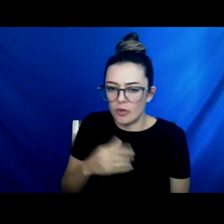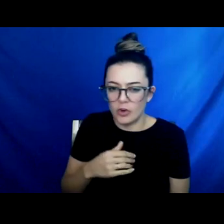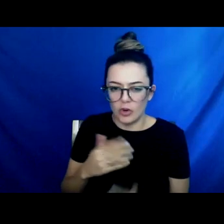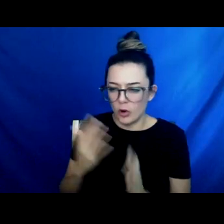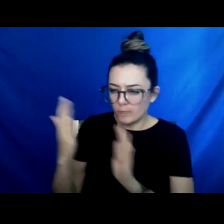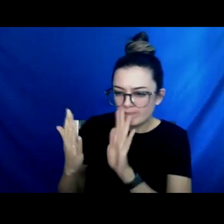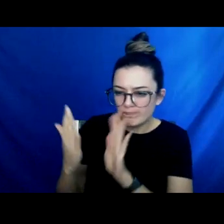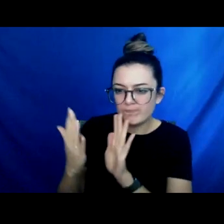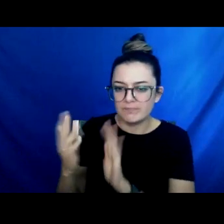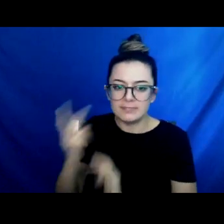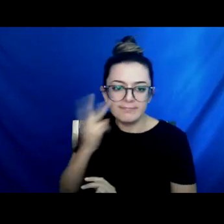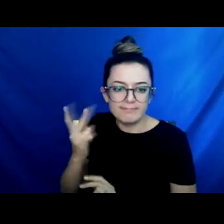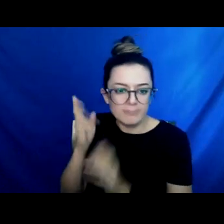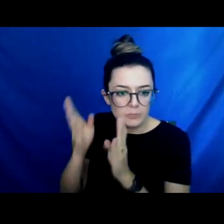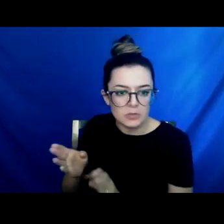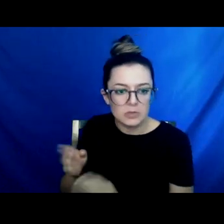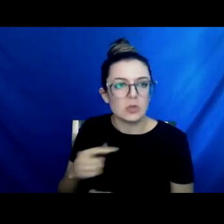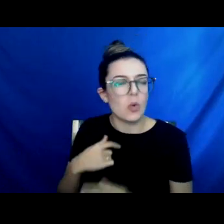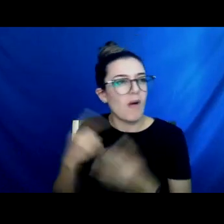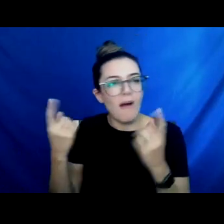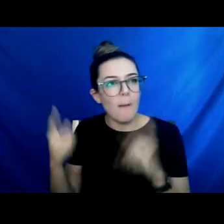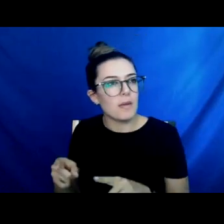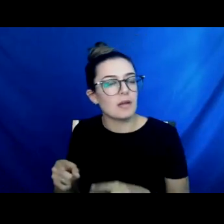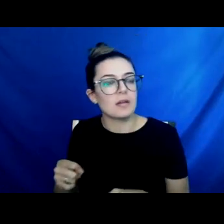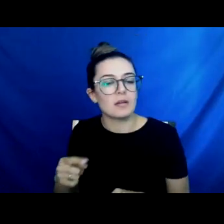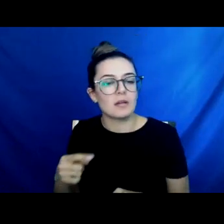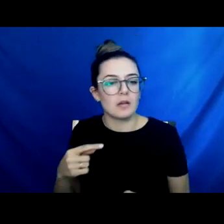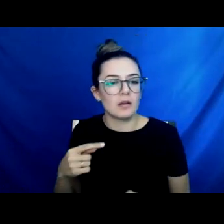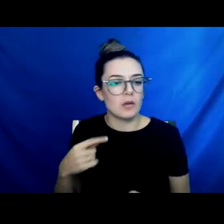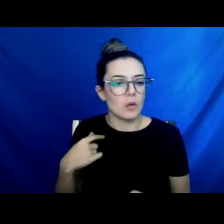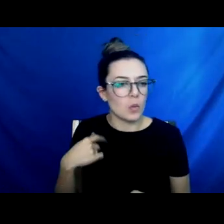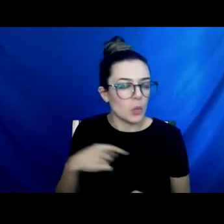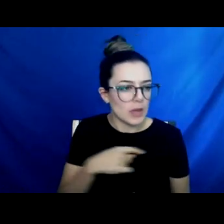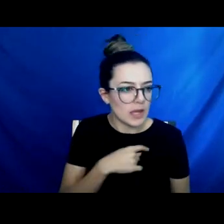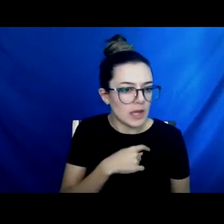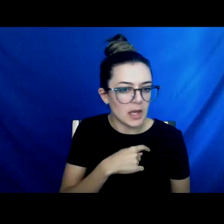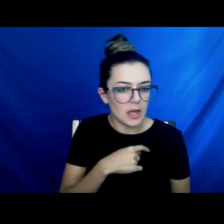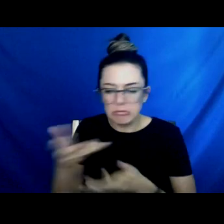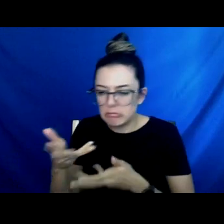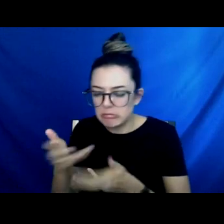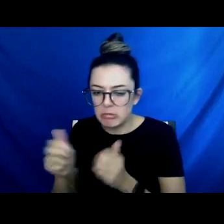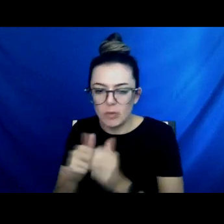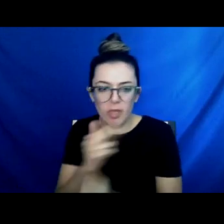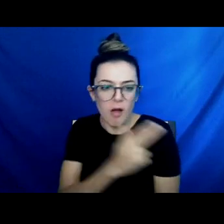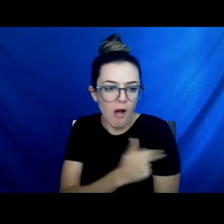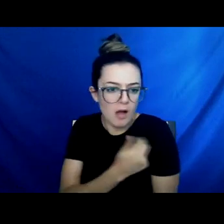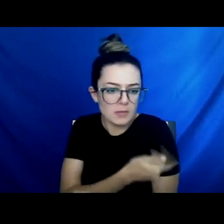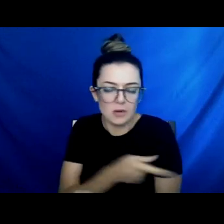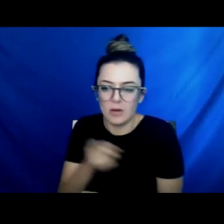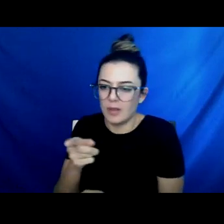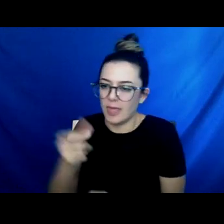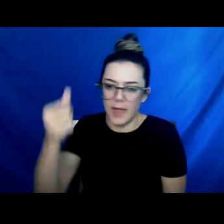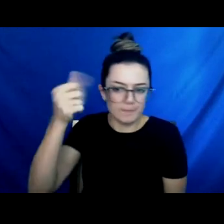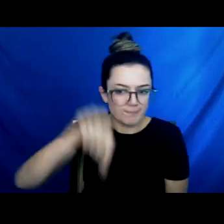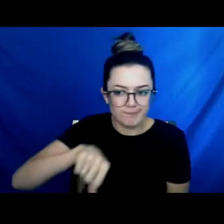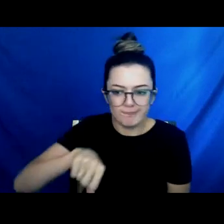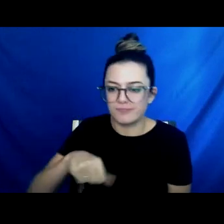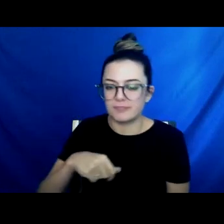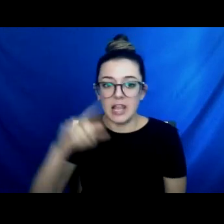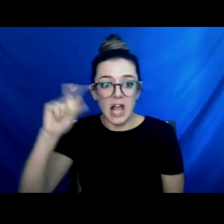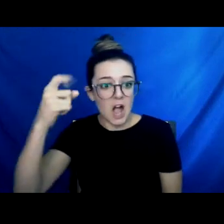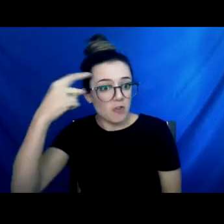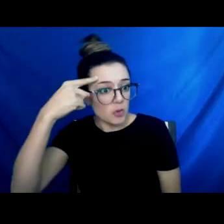caught by the hospital, and they didn't want that happening, and the Jordanian government didn't want it happening. I mean, that's how tricky this